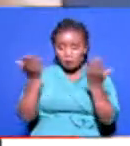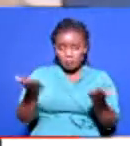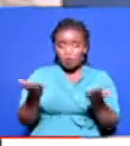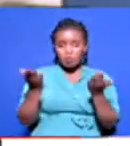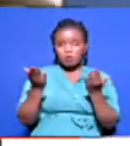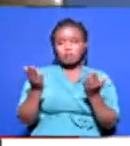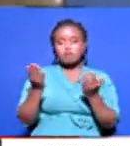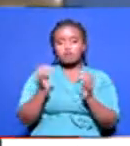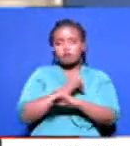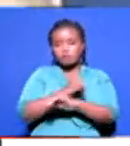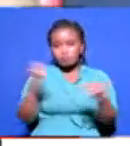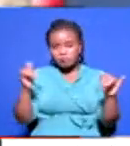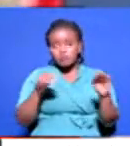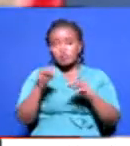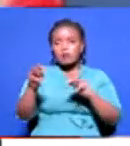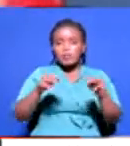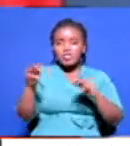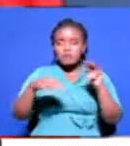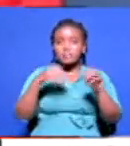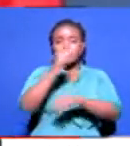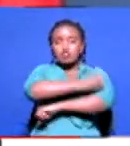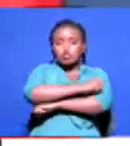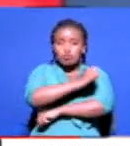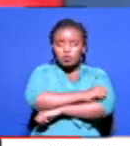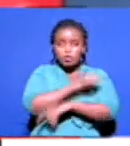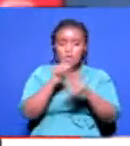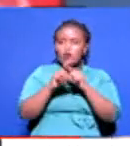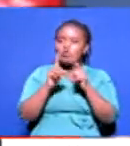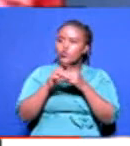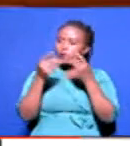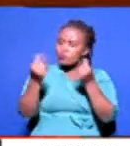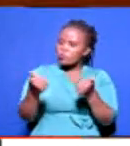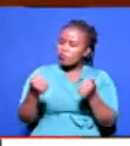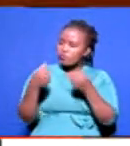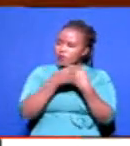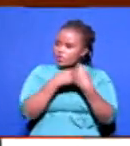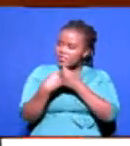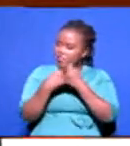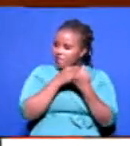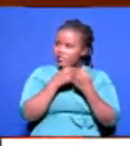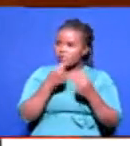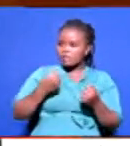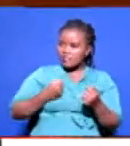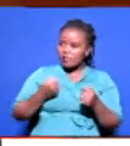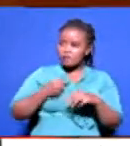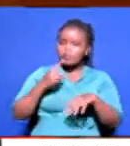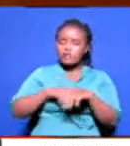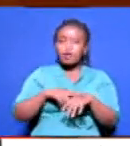in schools that will remedy challenges girls face when menstruating. The menstrual